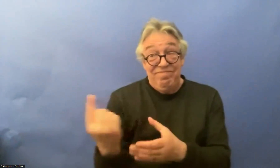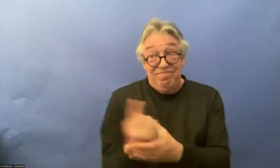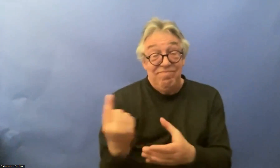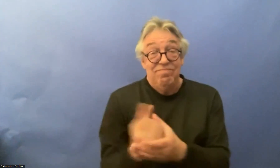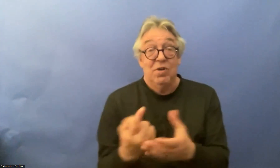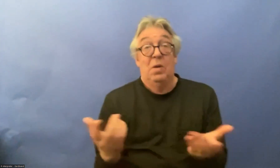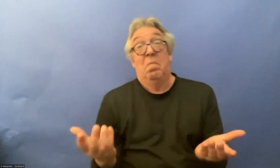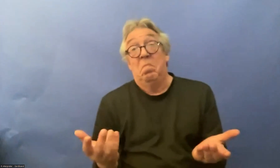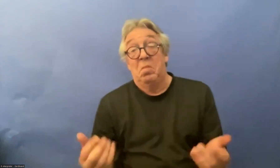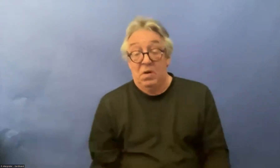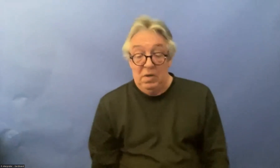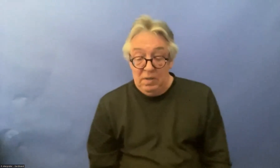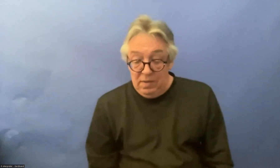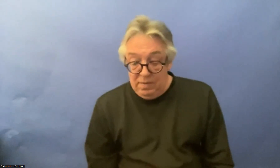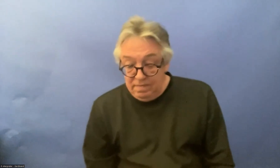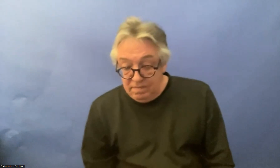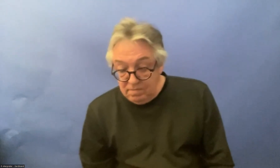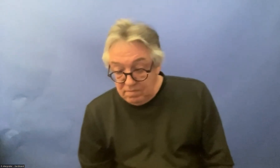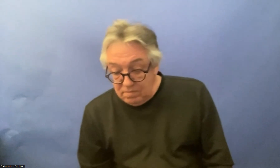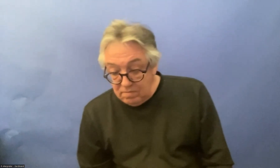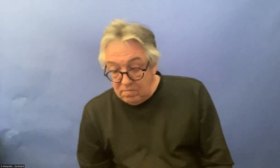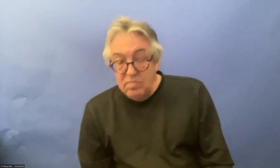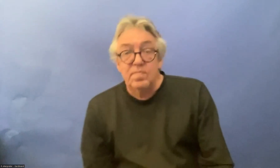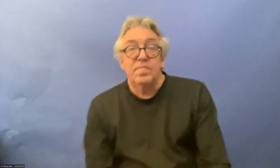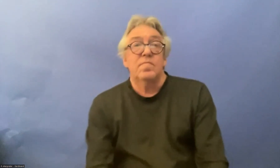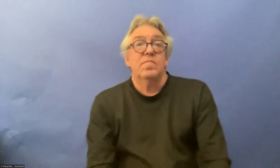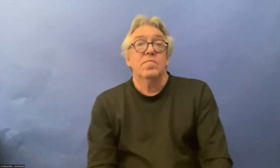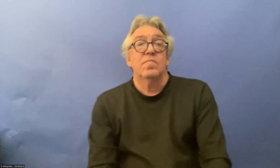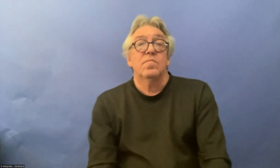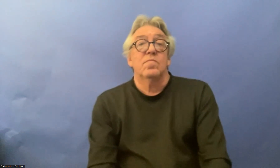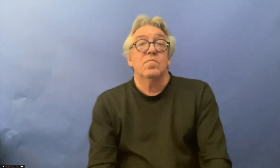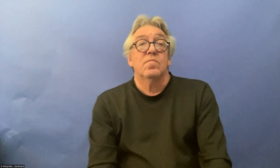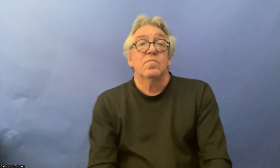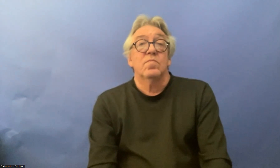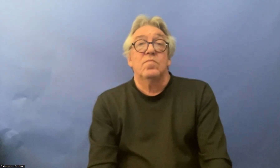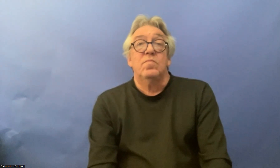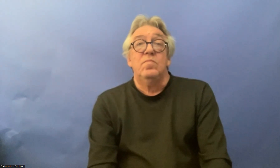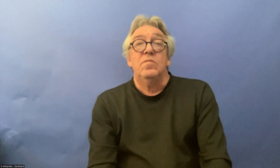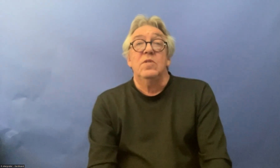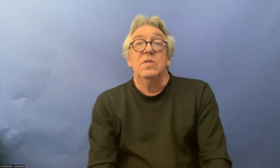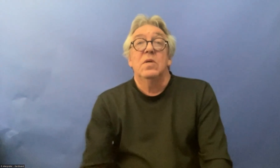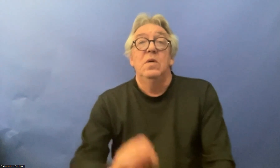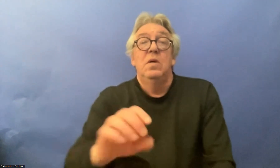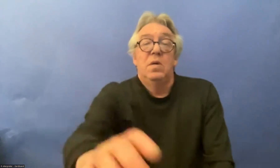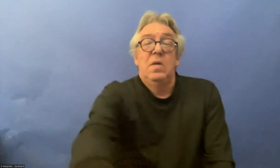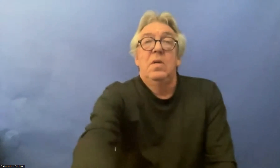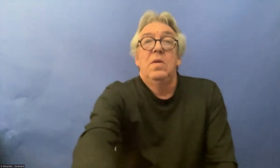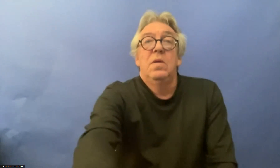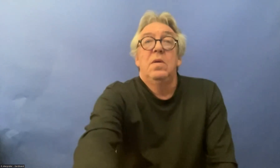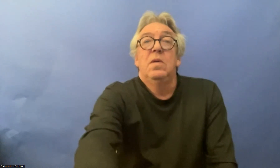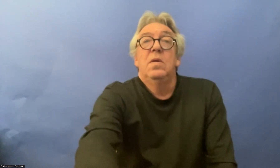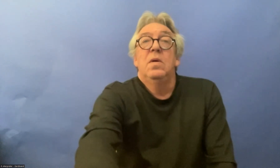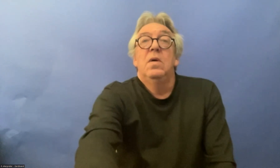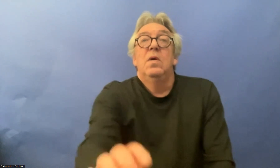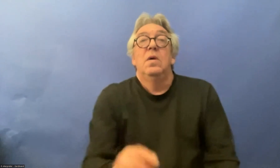The other area of work where we look to improve is also creating a tip